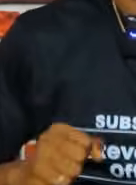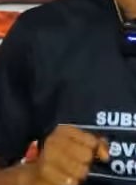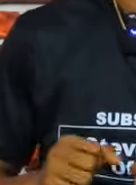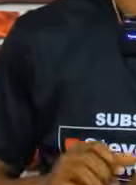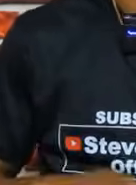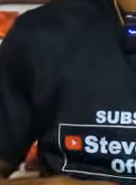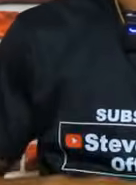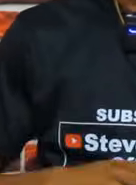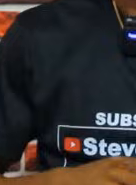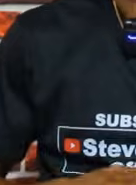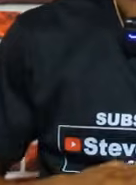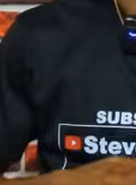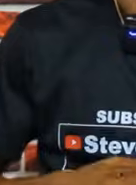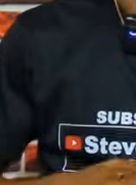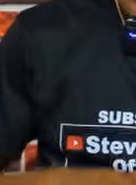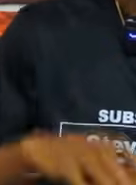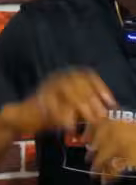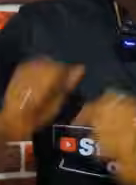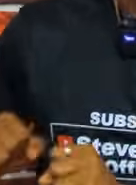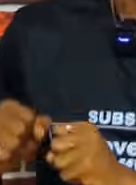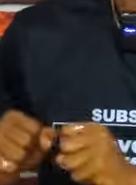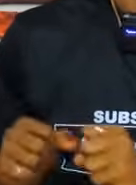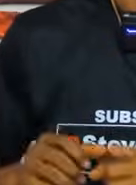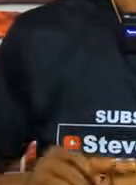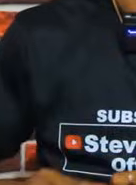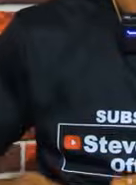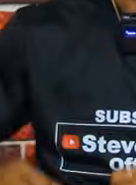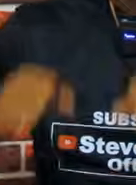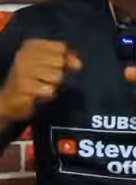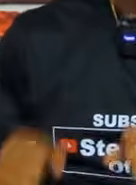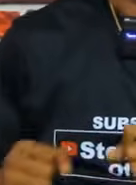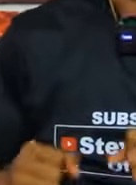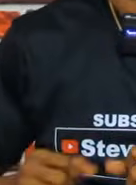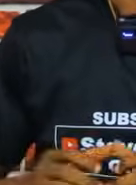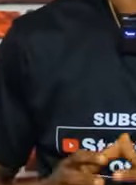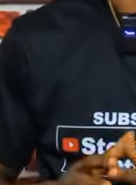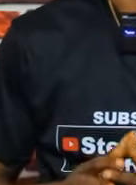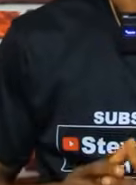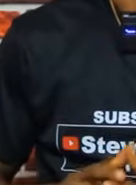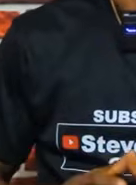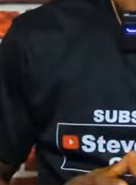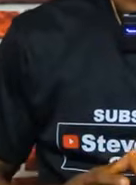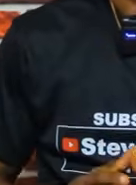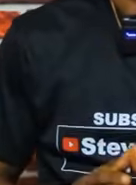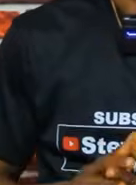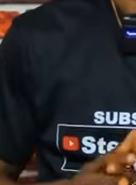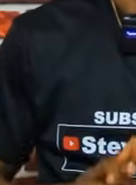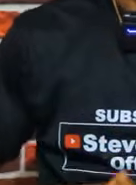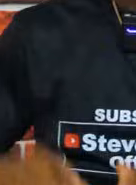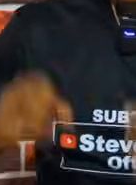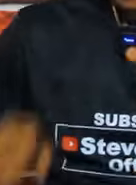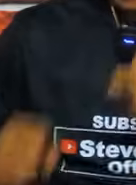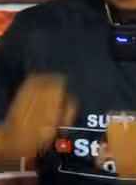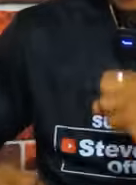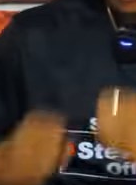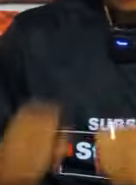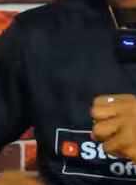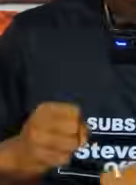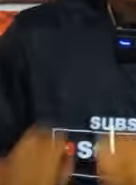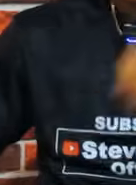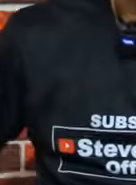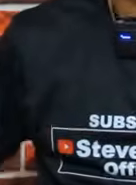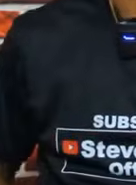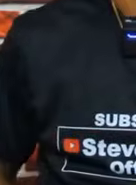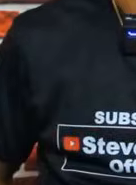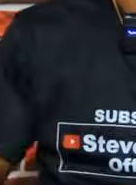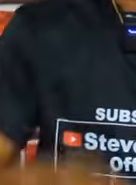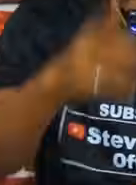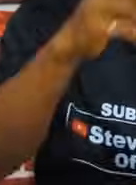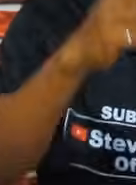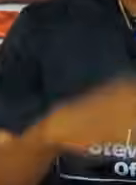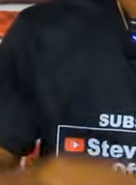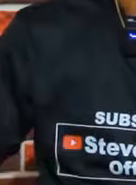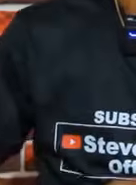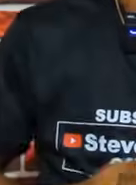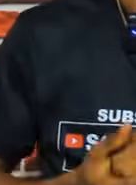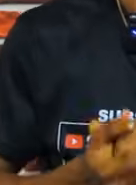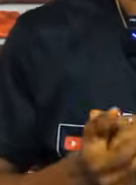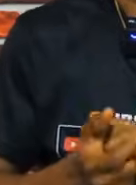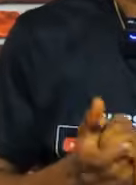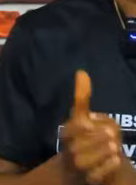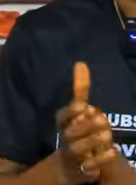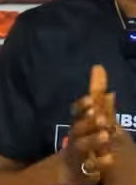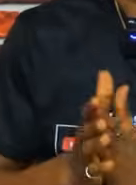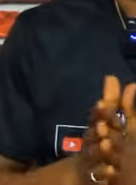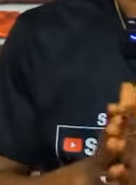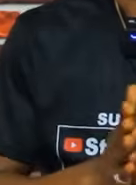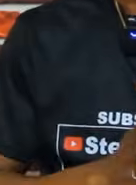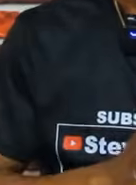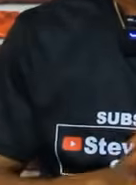will say, yes, what in sempa, what qua sorry, na oo bibi, a day, a chinoechi, adunyame, and